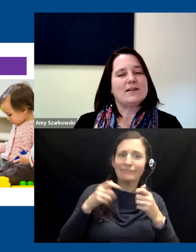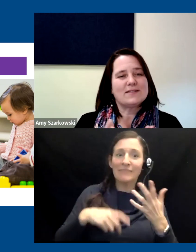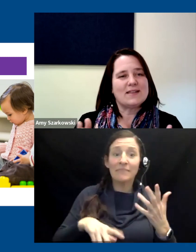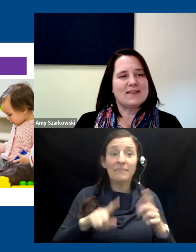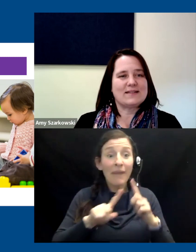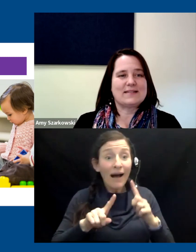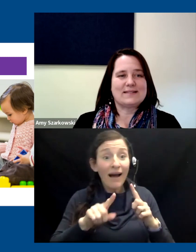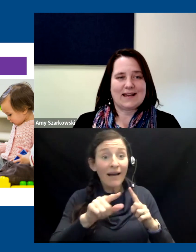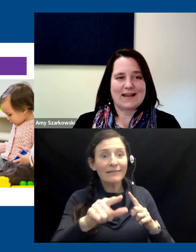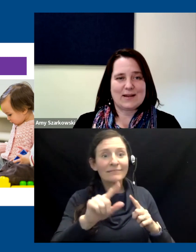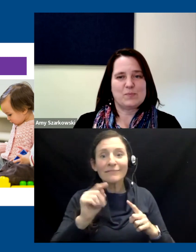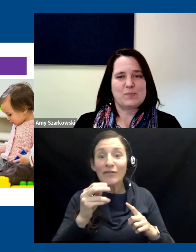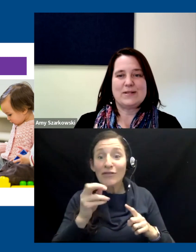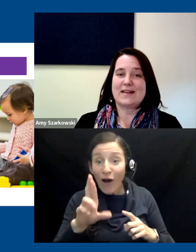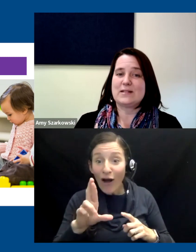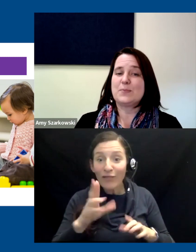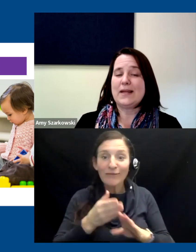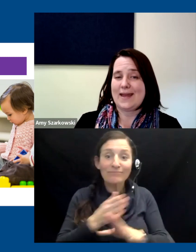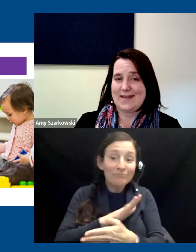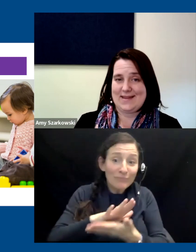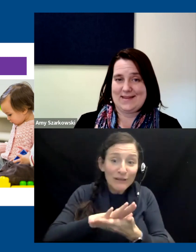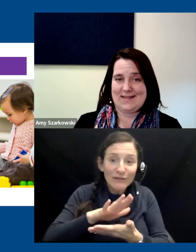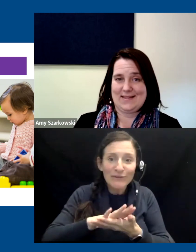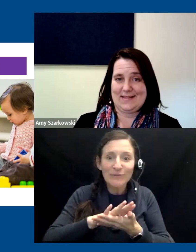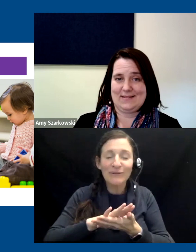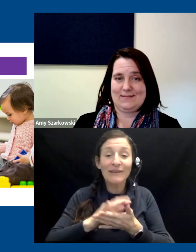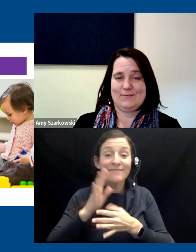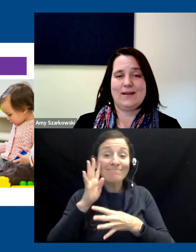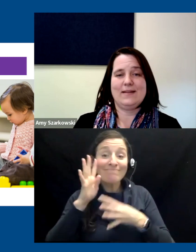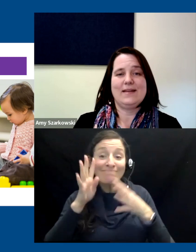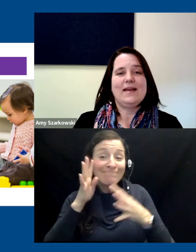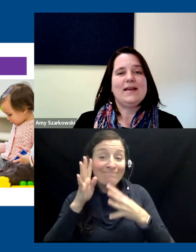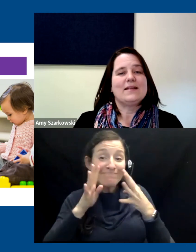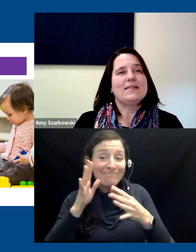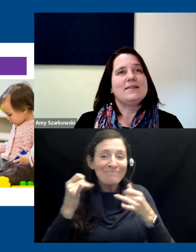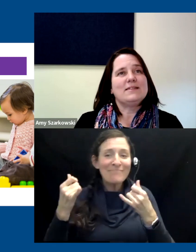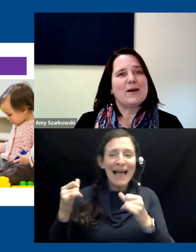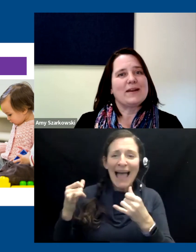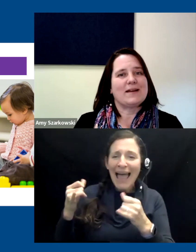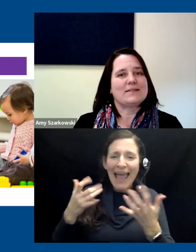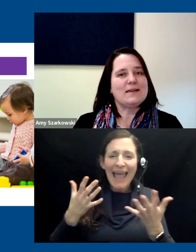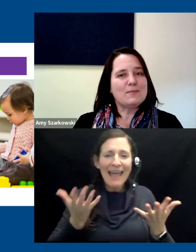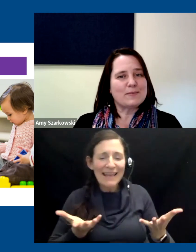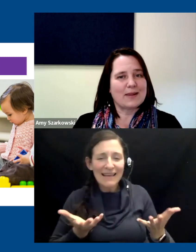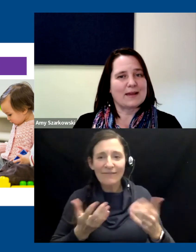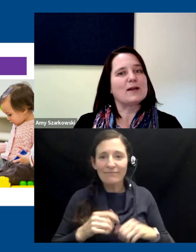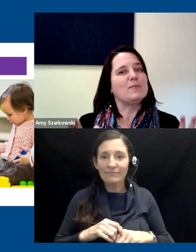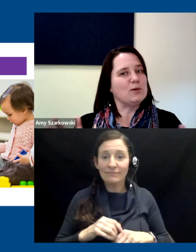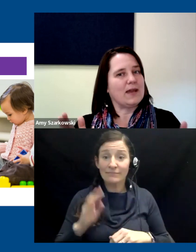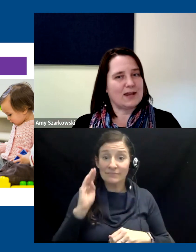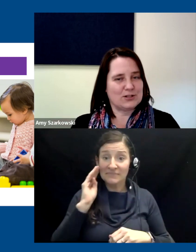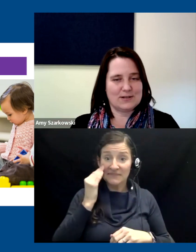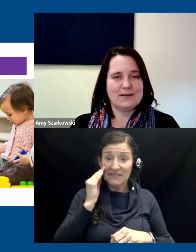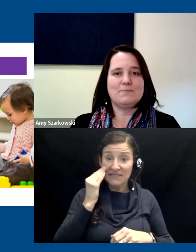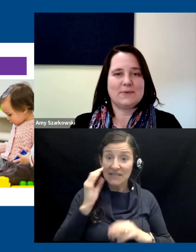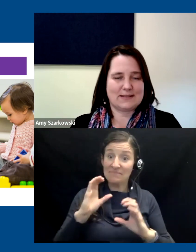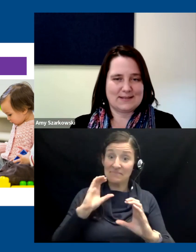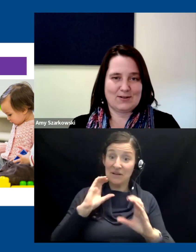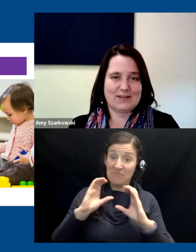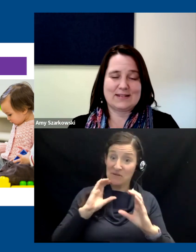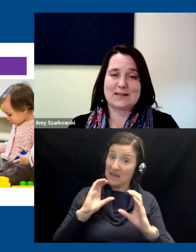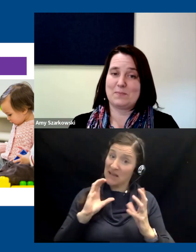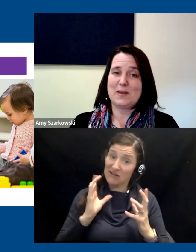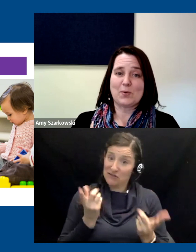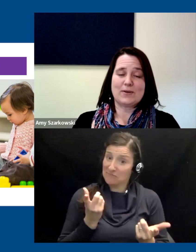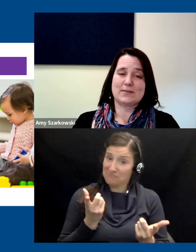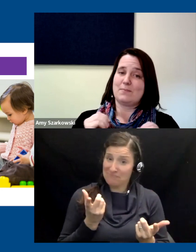where you start to see things like pretend play, right? This might not seem like communication